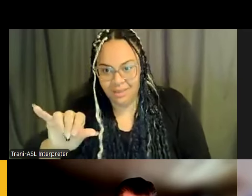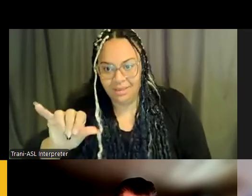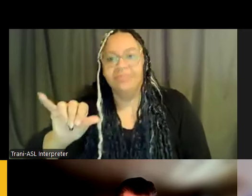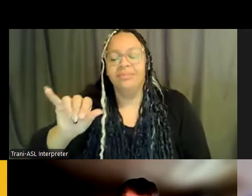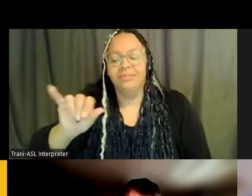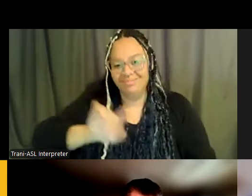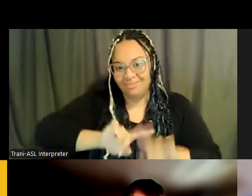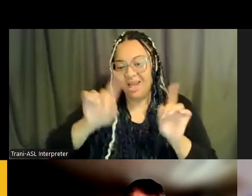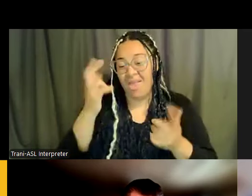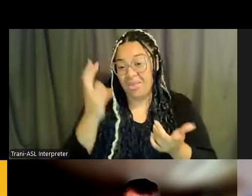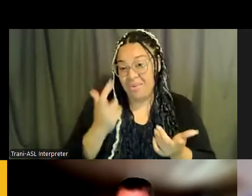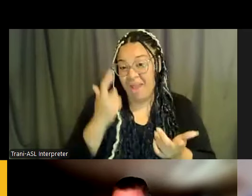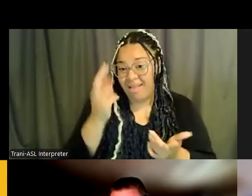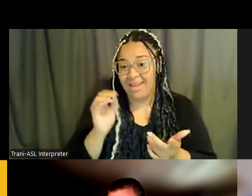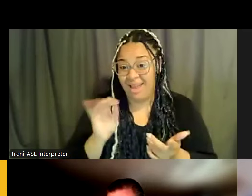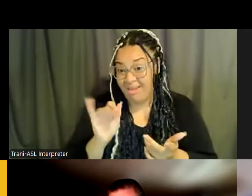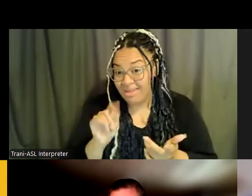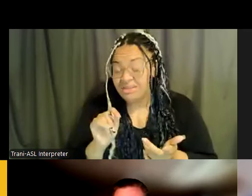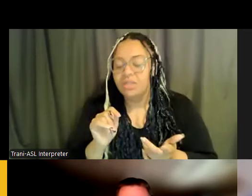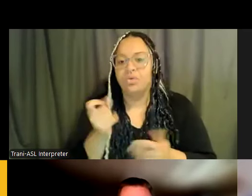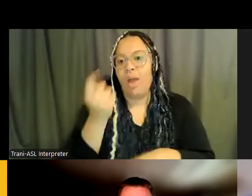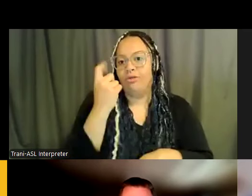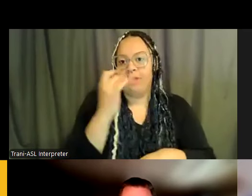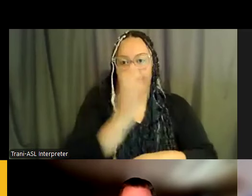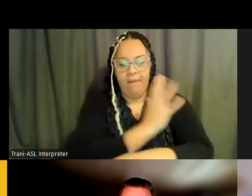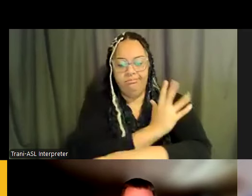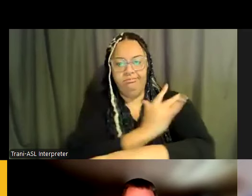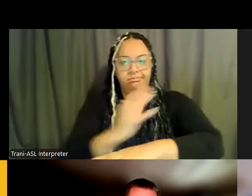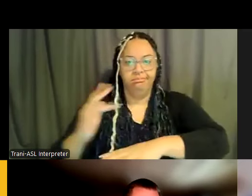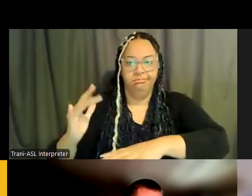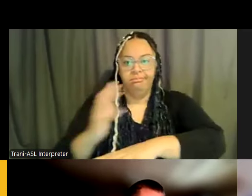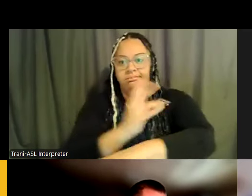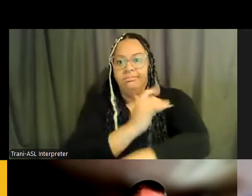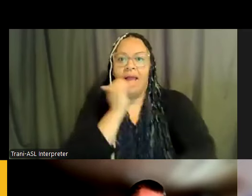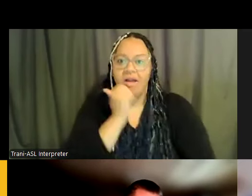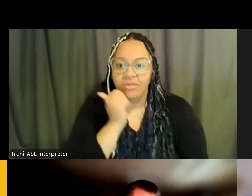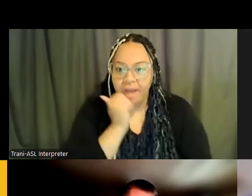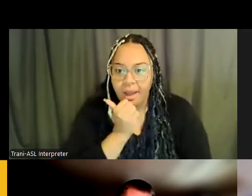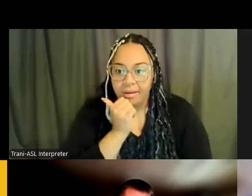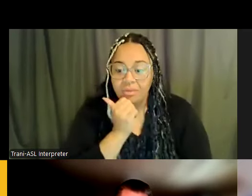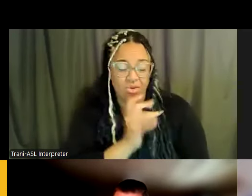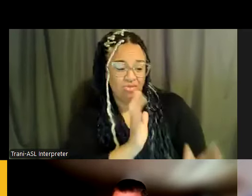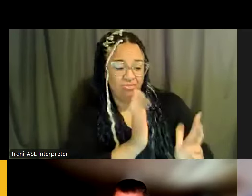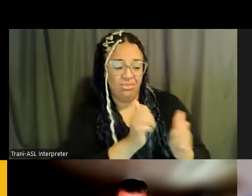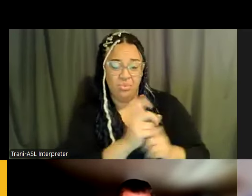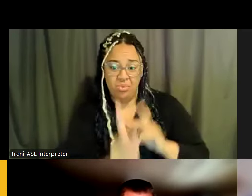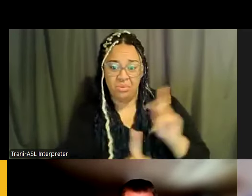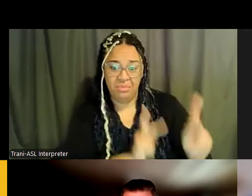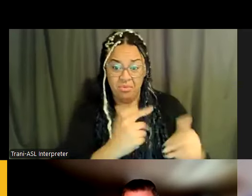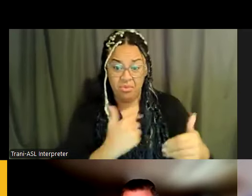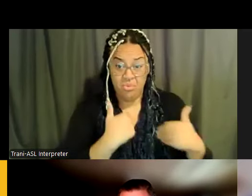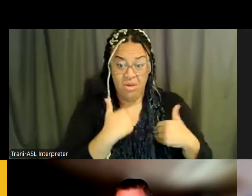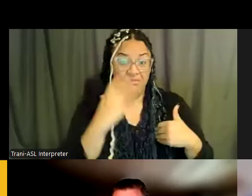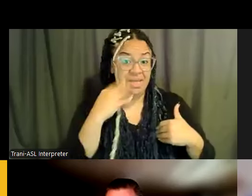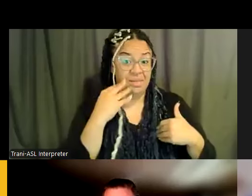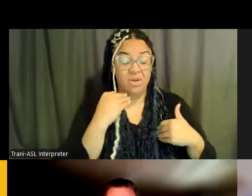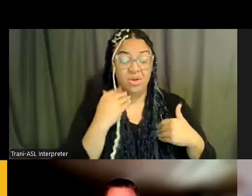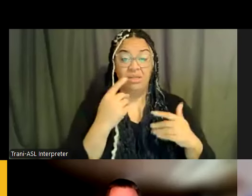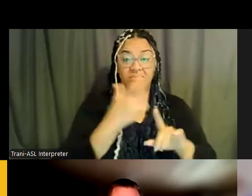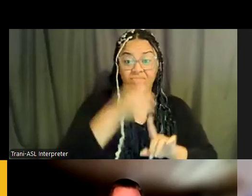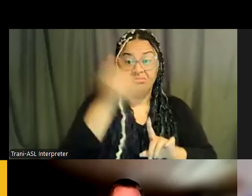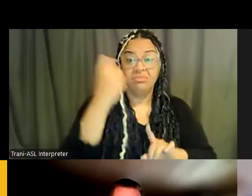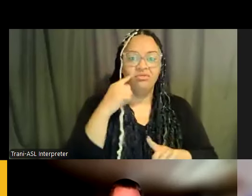is just that to understand these fluctuations on the day to day. That when you talk to folks who have experienced suicide for weeks, for months, for